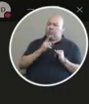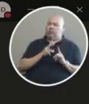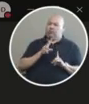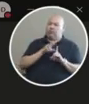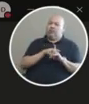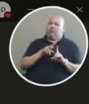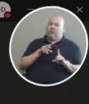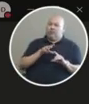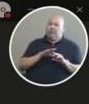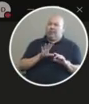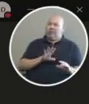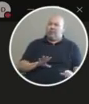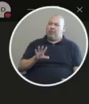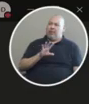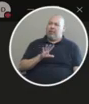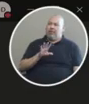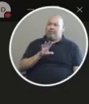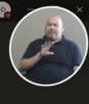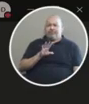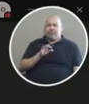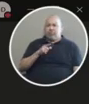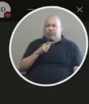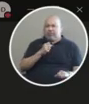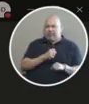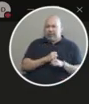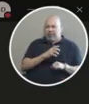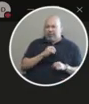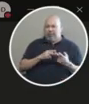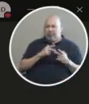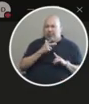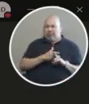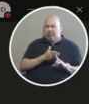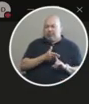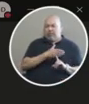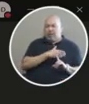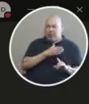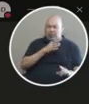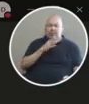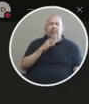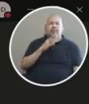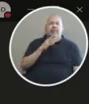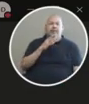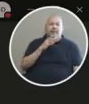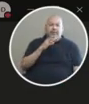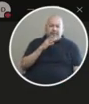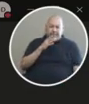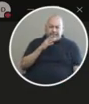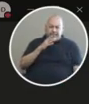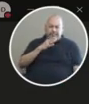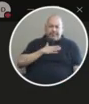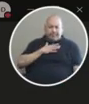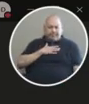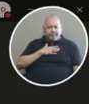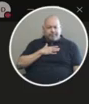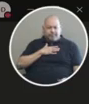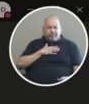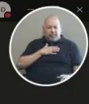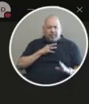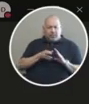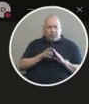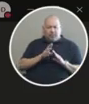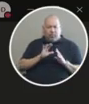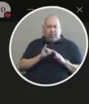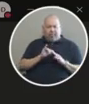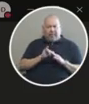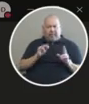issued about a year and 3 months ago. My review is